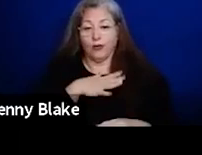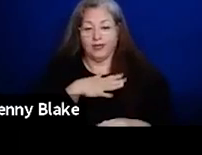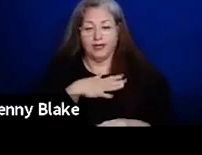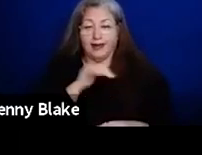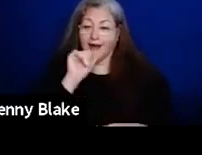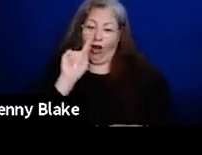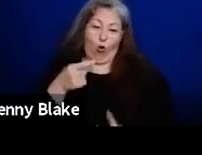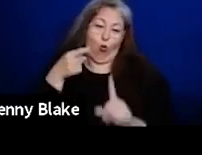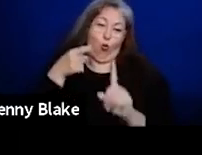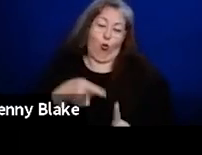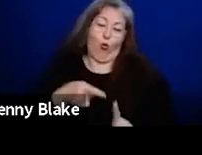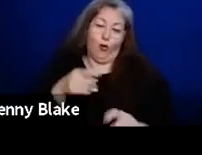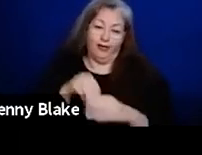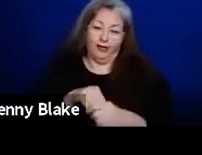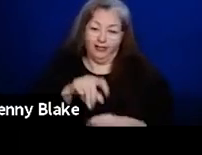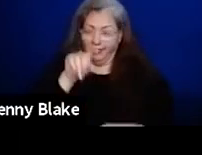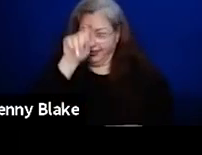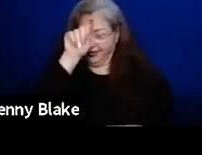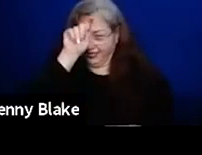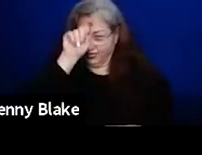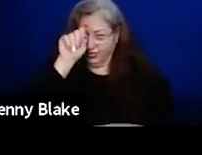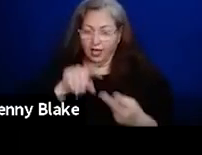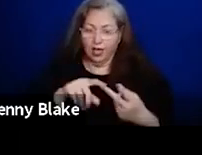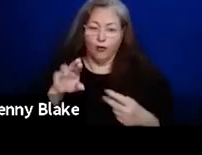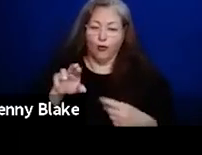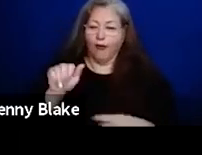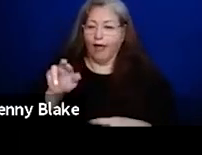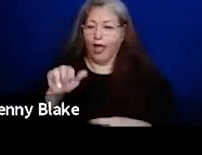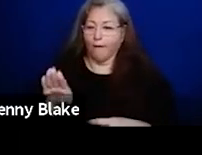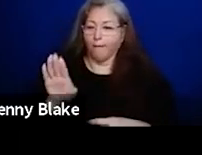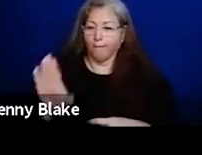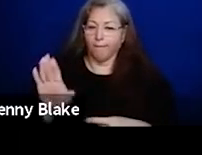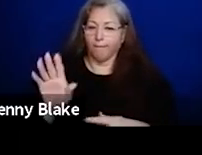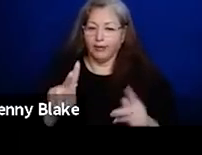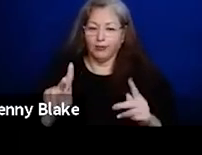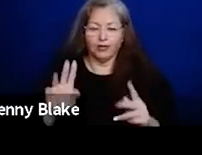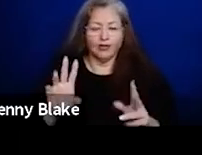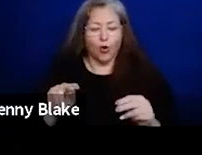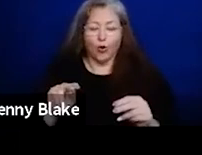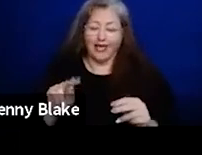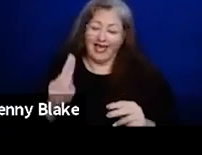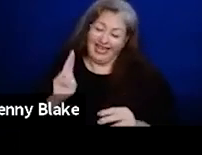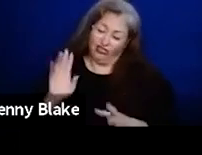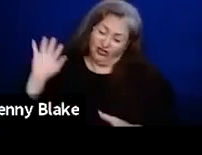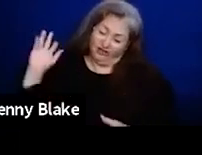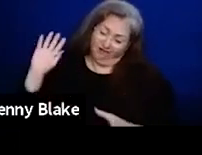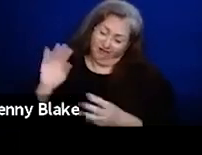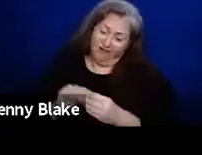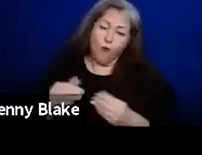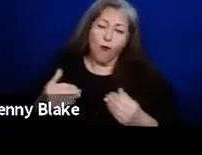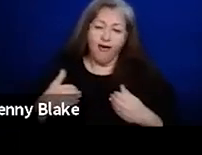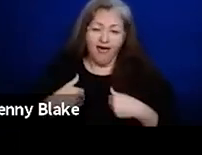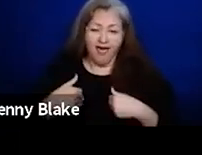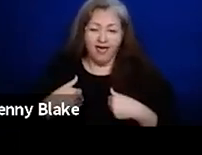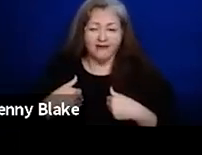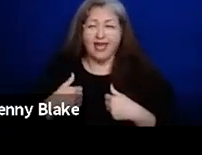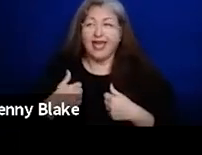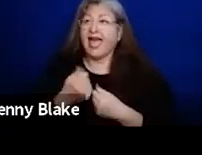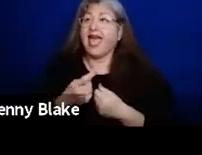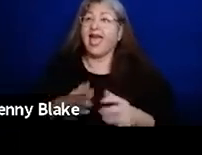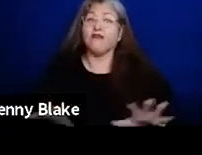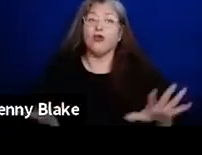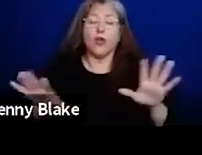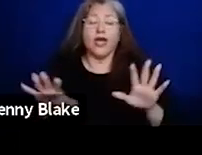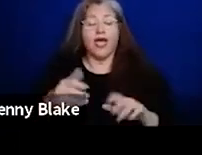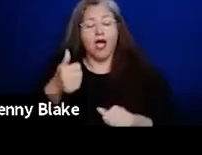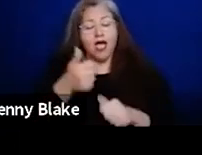not specific of Egypt or Arab people. It is historical. It is everywhere in every